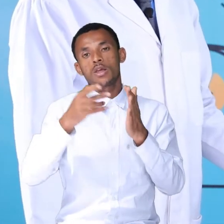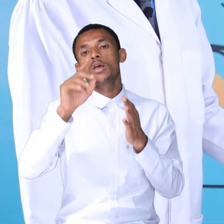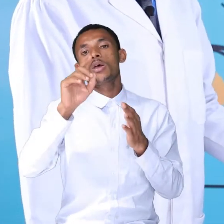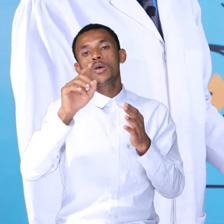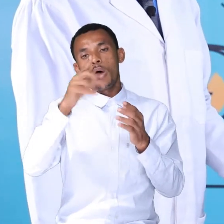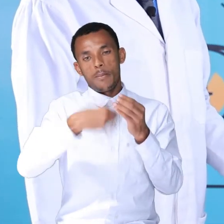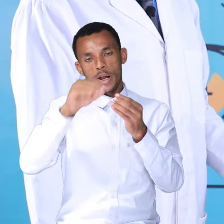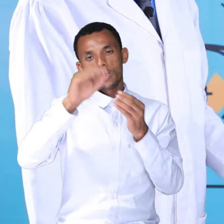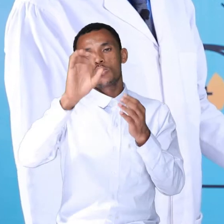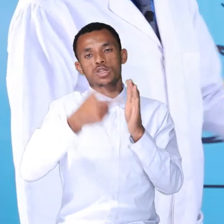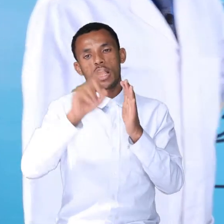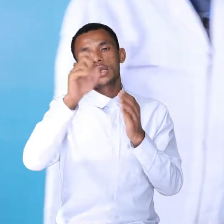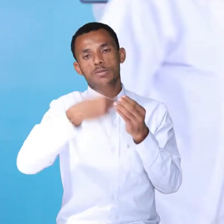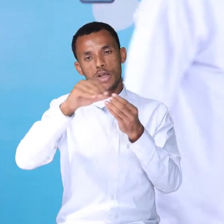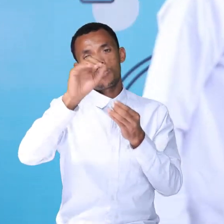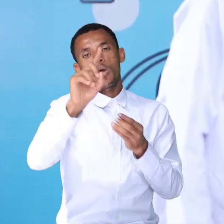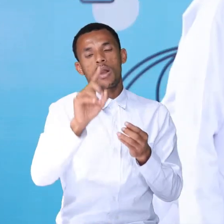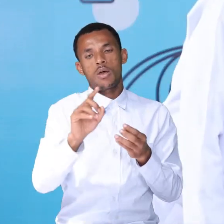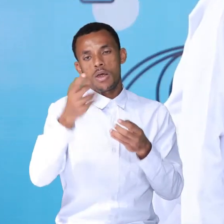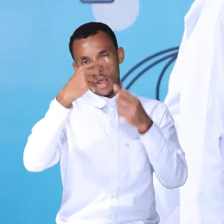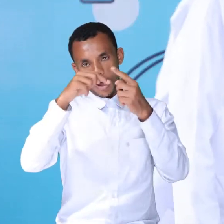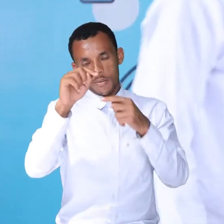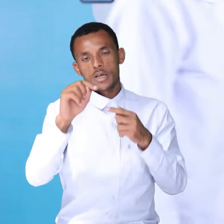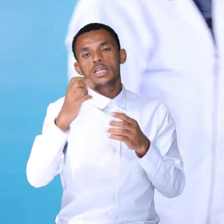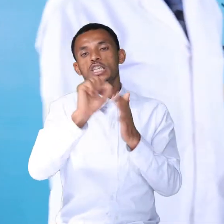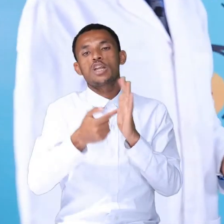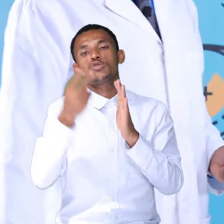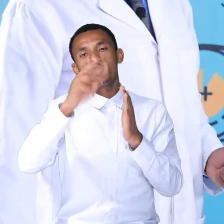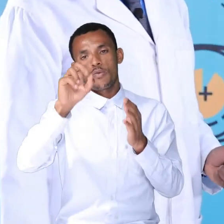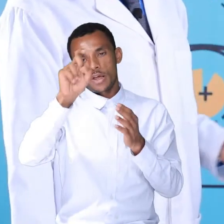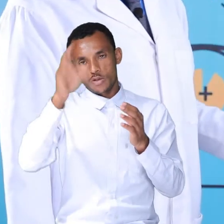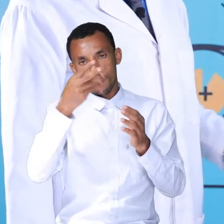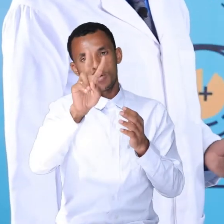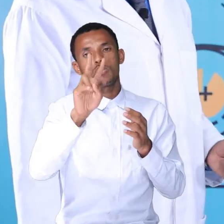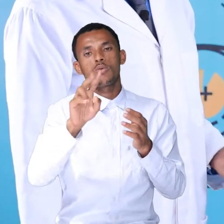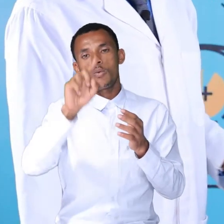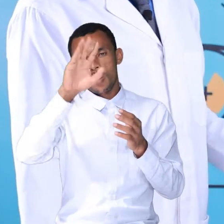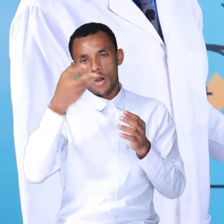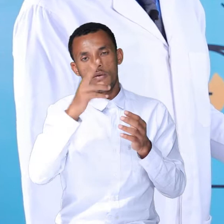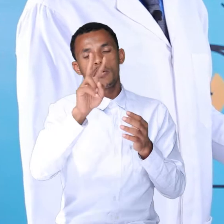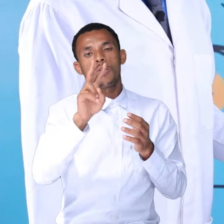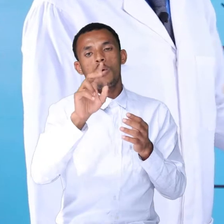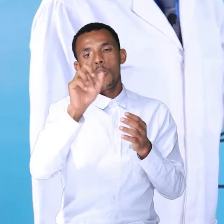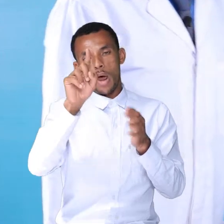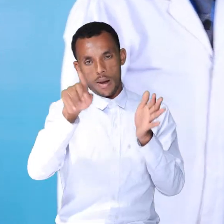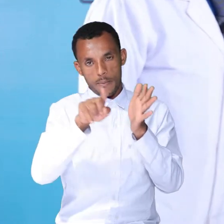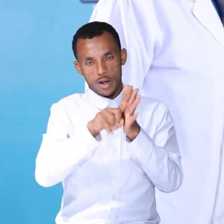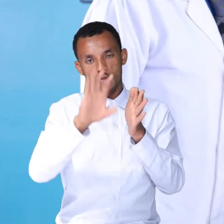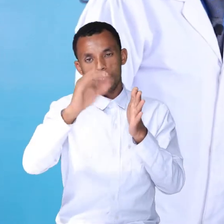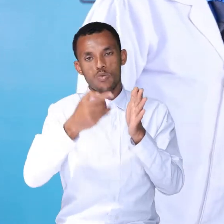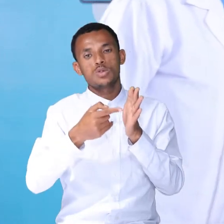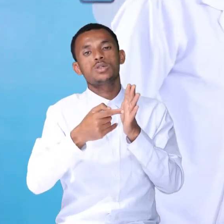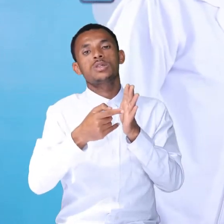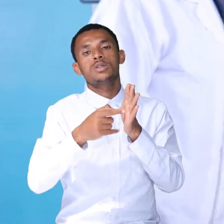over 1 it comes. When you are coming also sine square of x over 2, half angle again, 1 minus cos x over